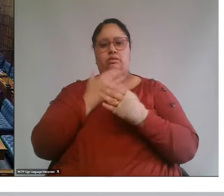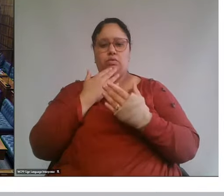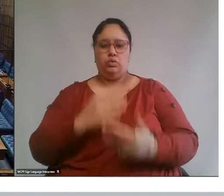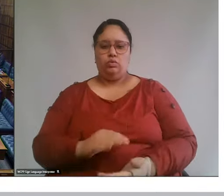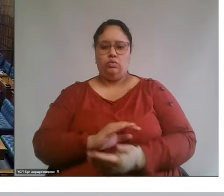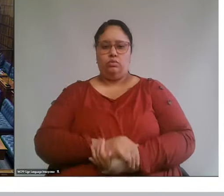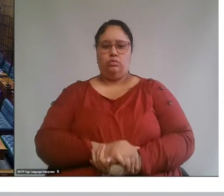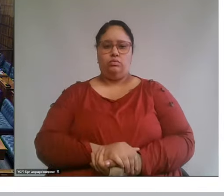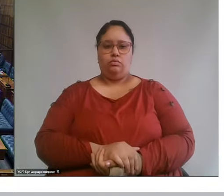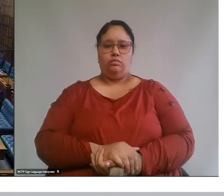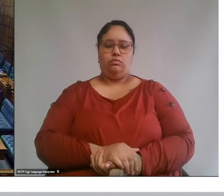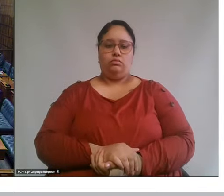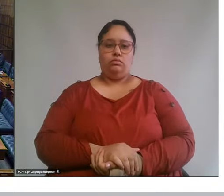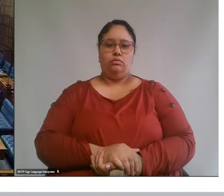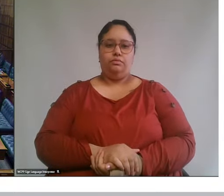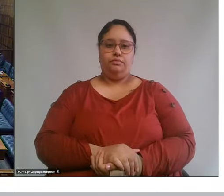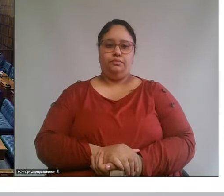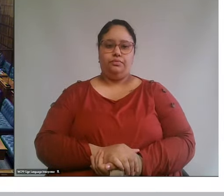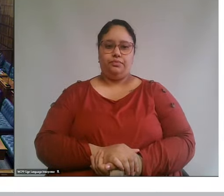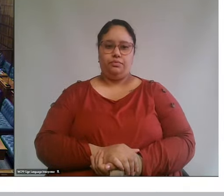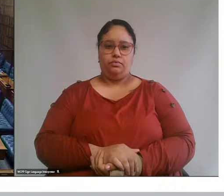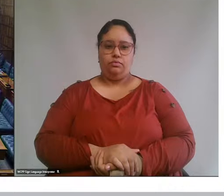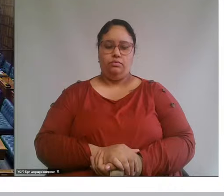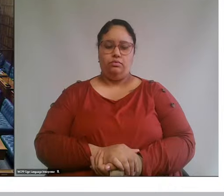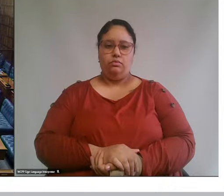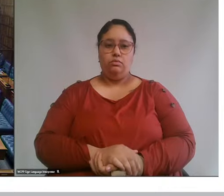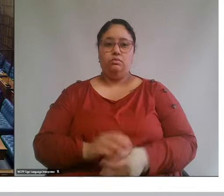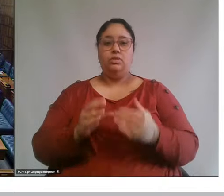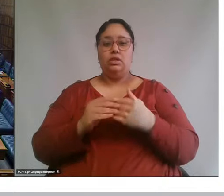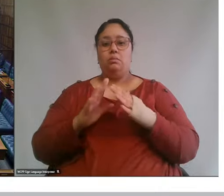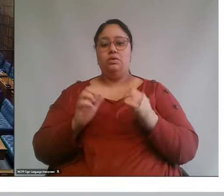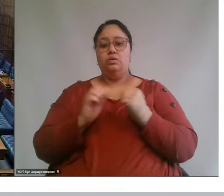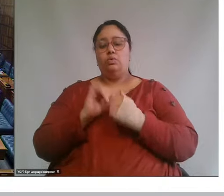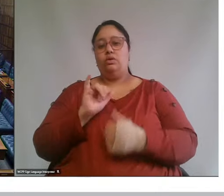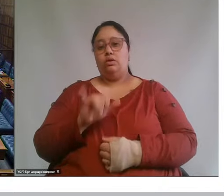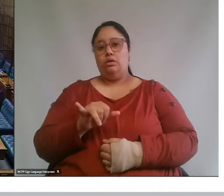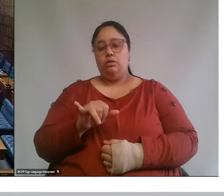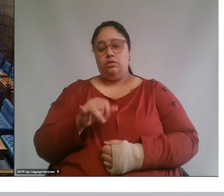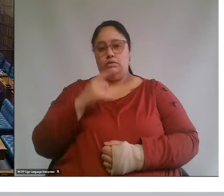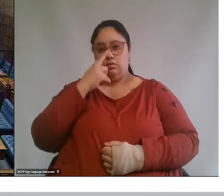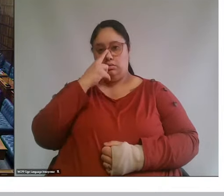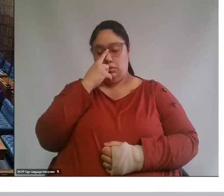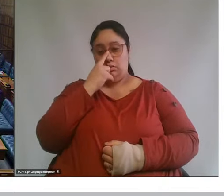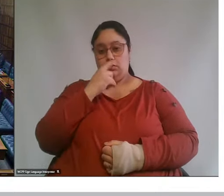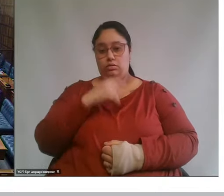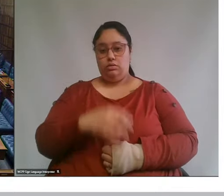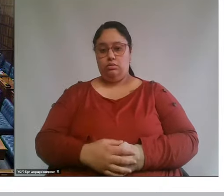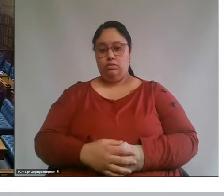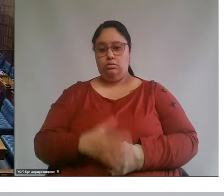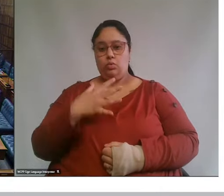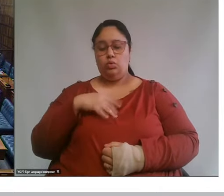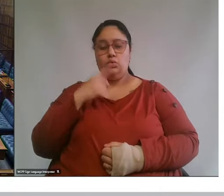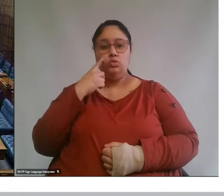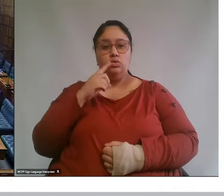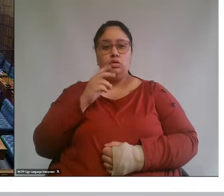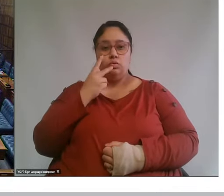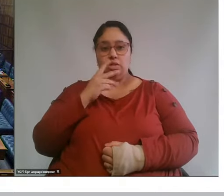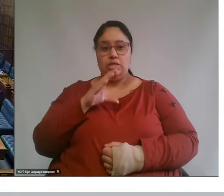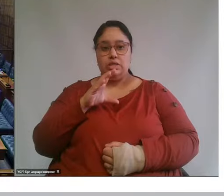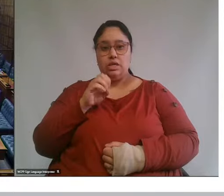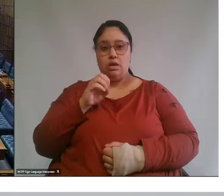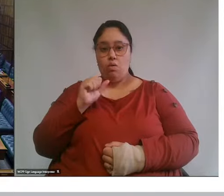you thank you very much members with that um I just want to check CEO would you like